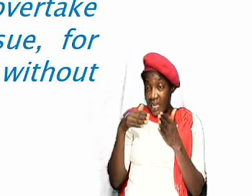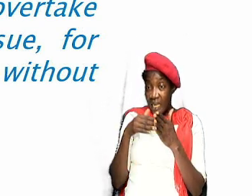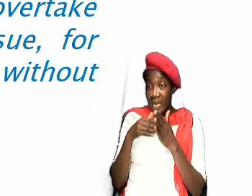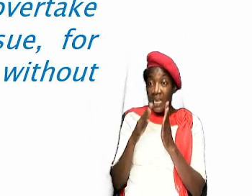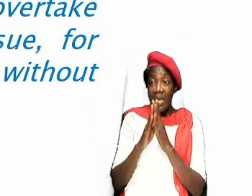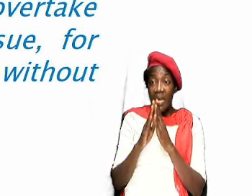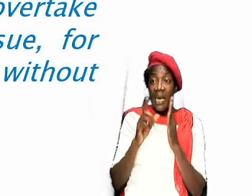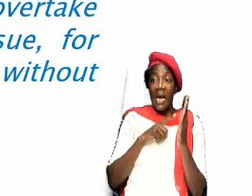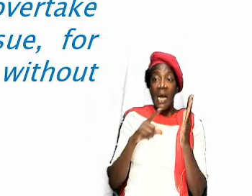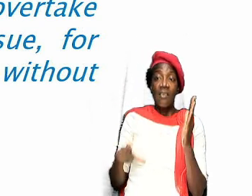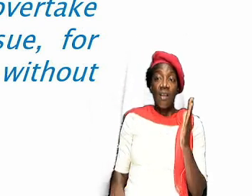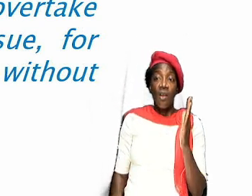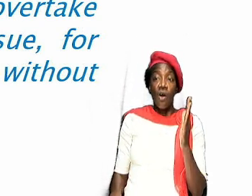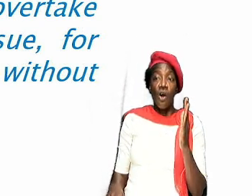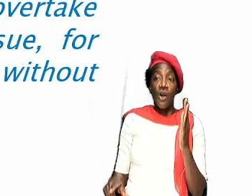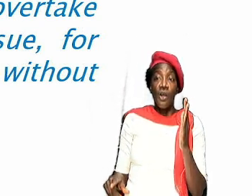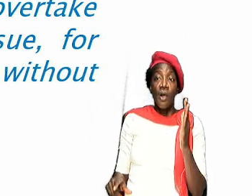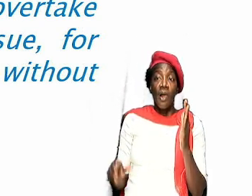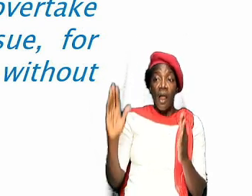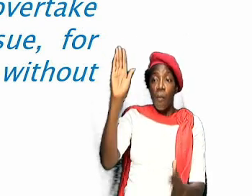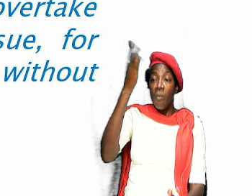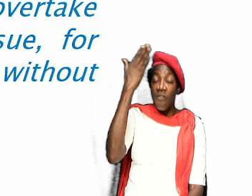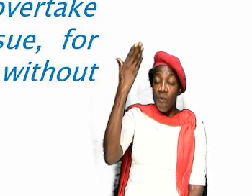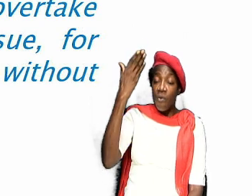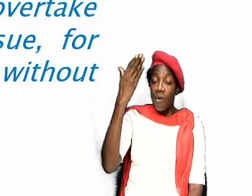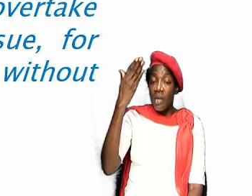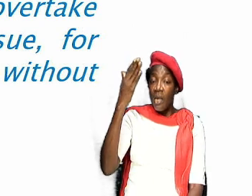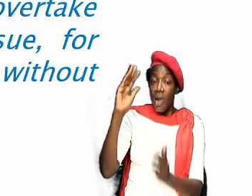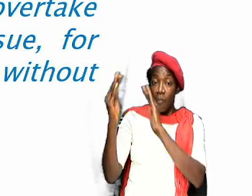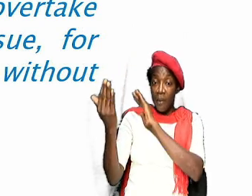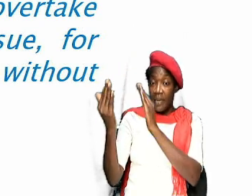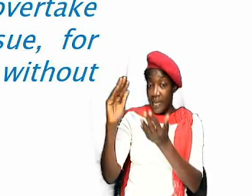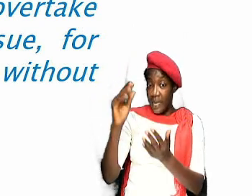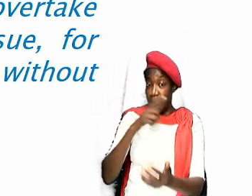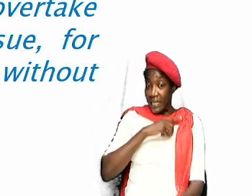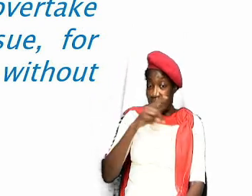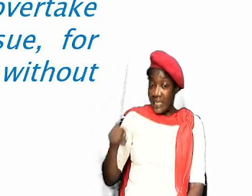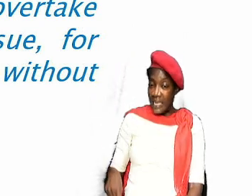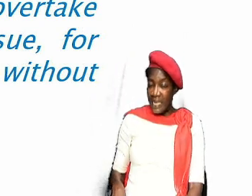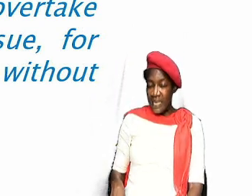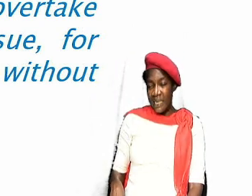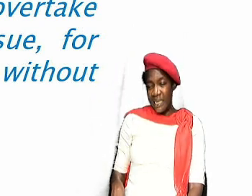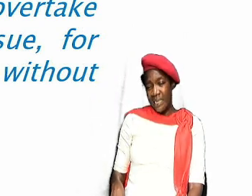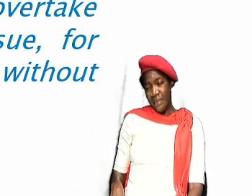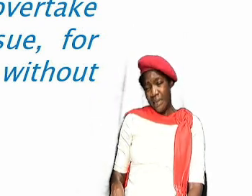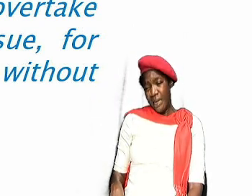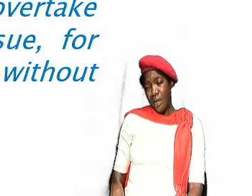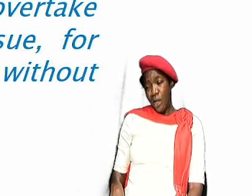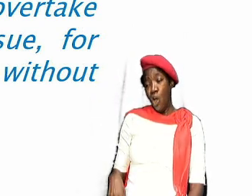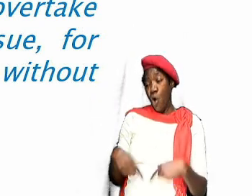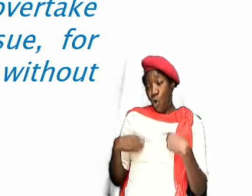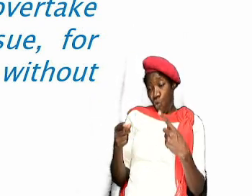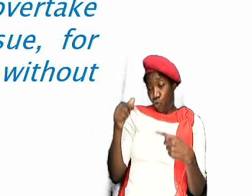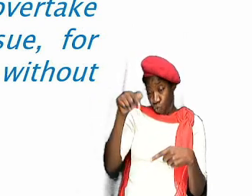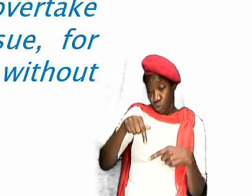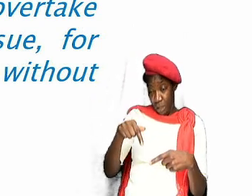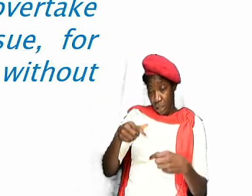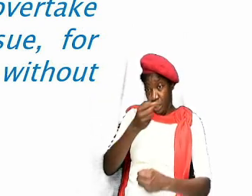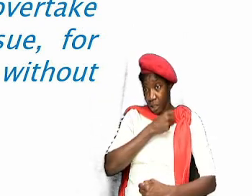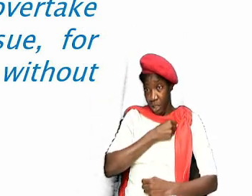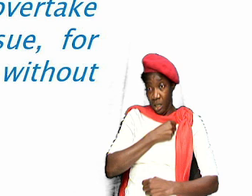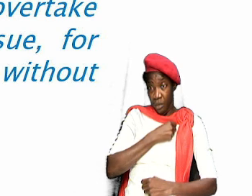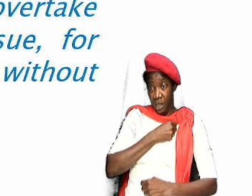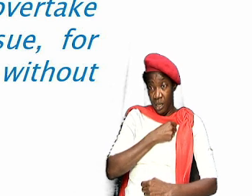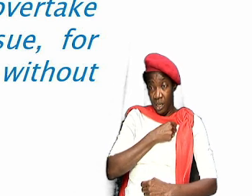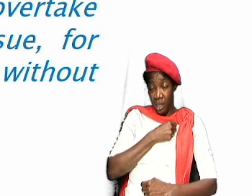And this was before he became king. Right? He said, shall I pursue this troop? Shall